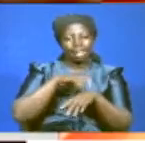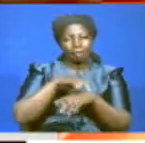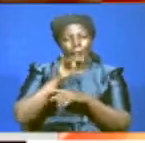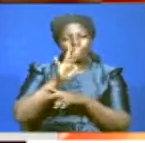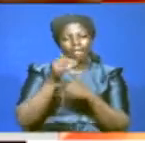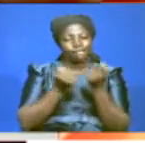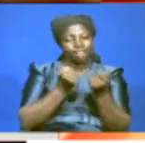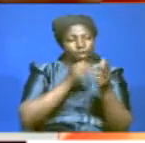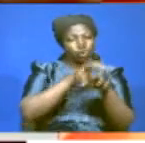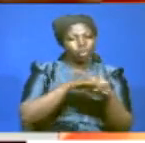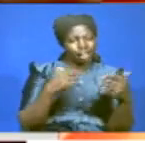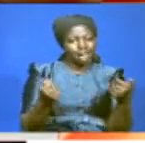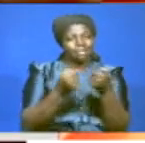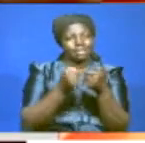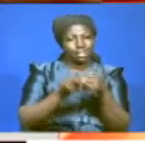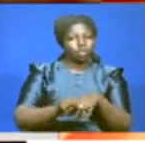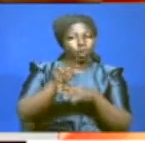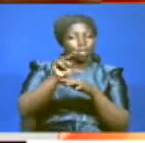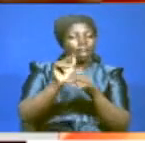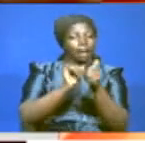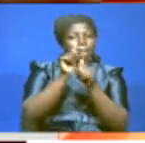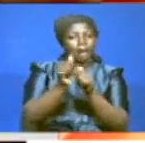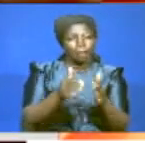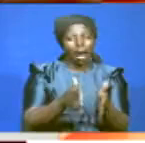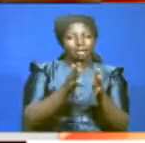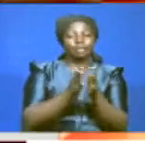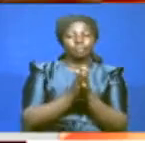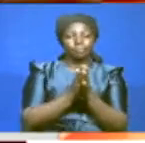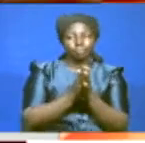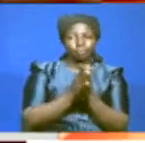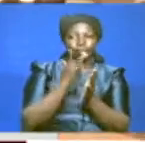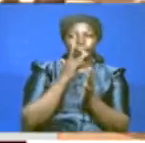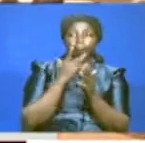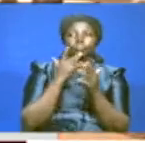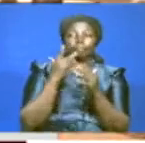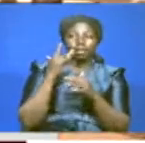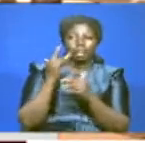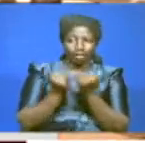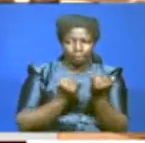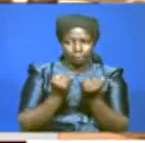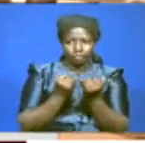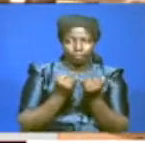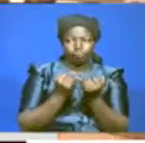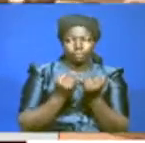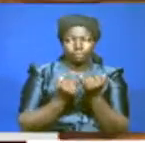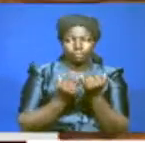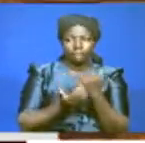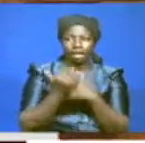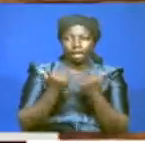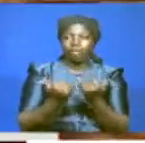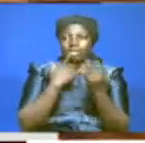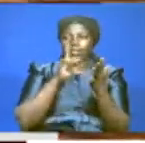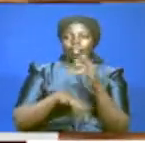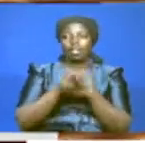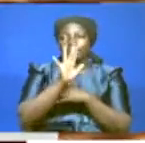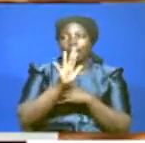the Northern Bypass early Saturday morning, now says his life is in danger. Kongo, who represents the Kiamwangi ward in Gatundu